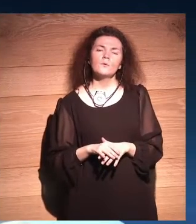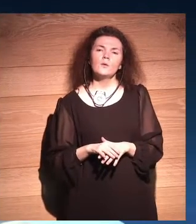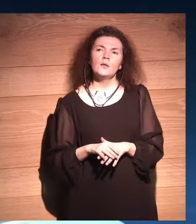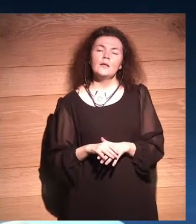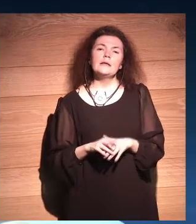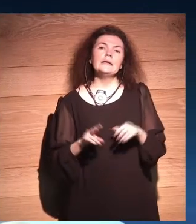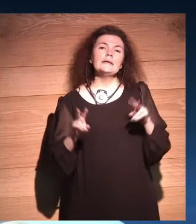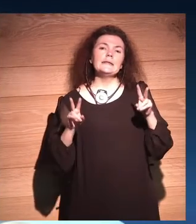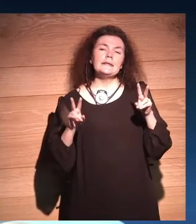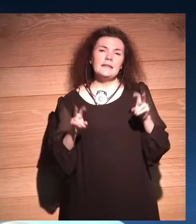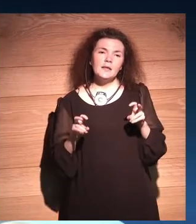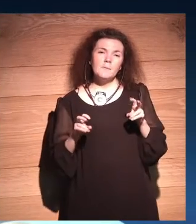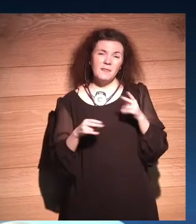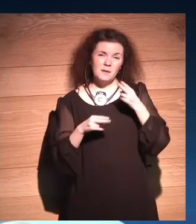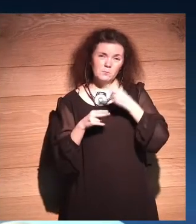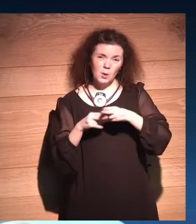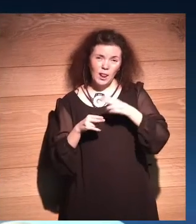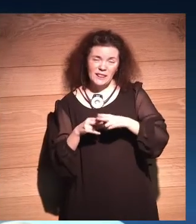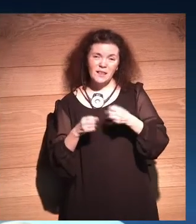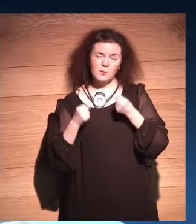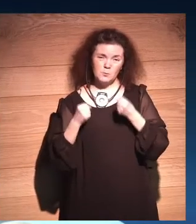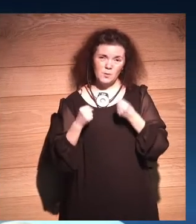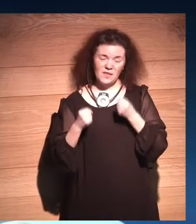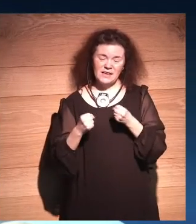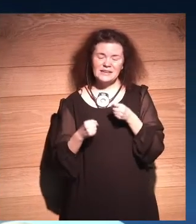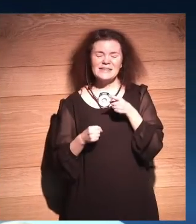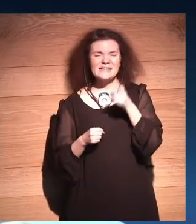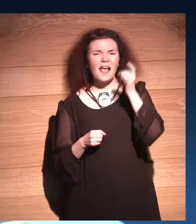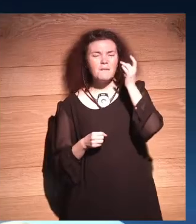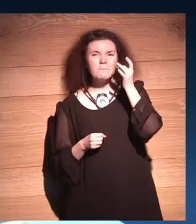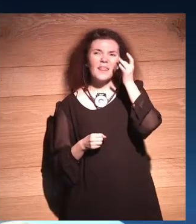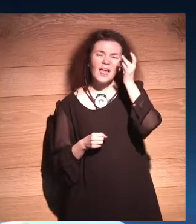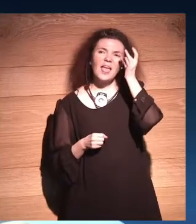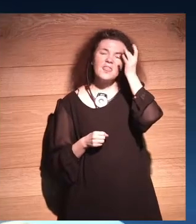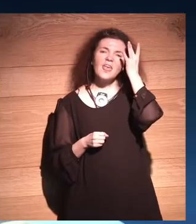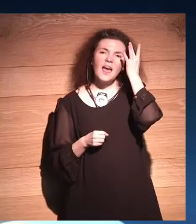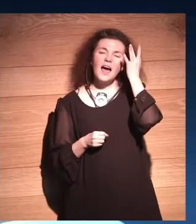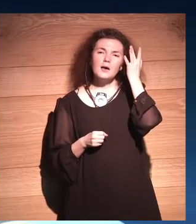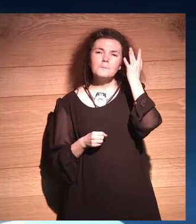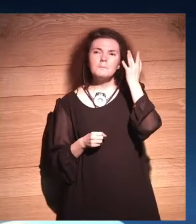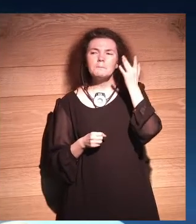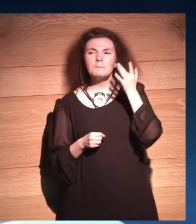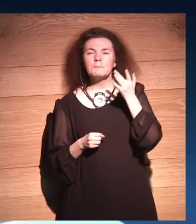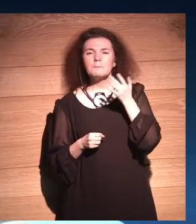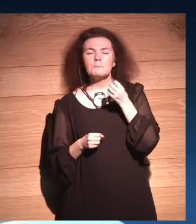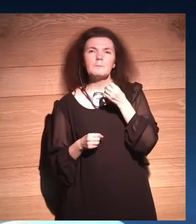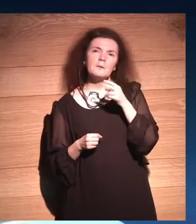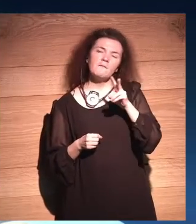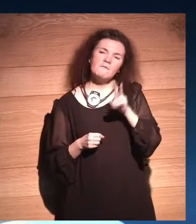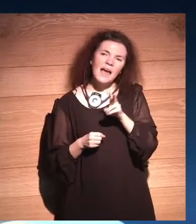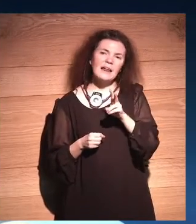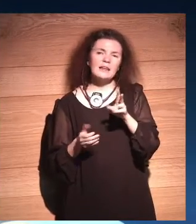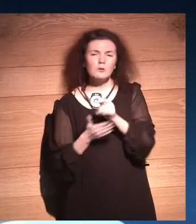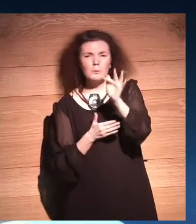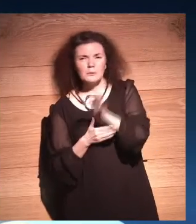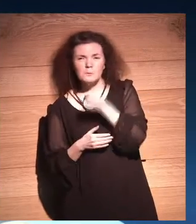about power. And this idea that at some sense, well, this is all kind of nice. Participatory budgeting